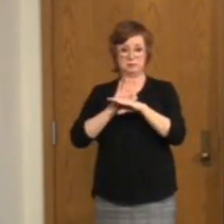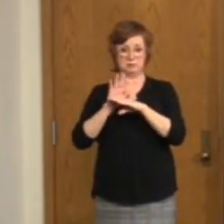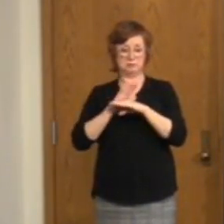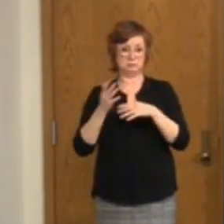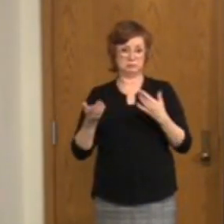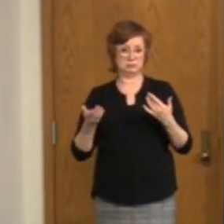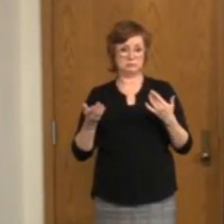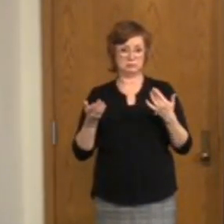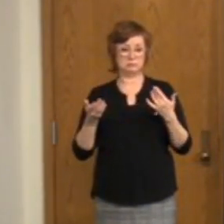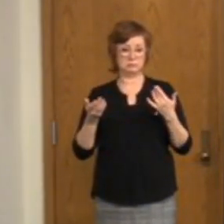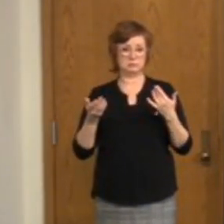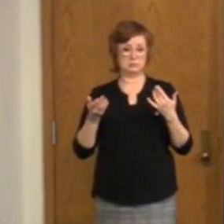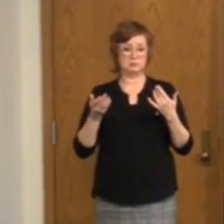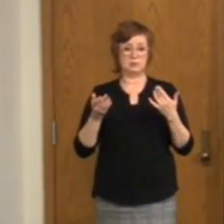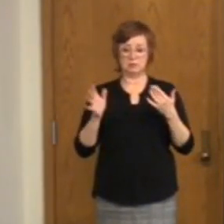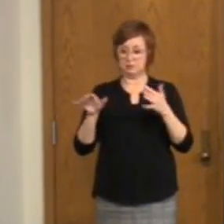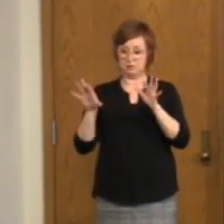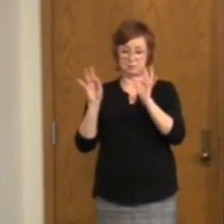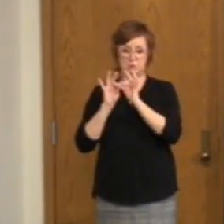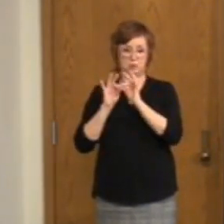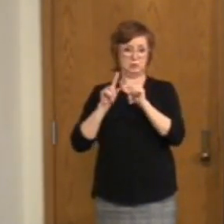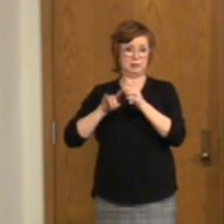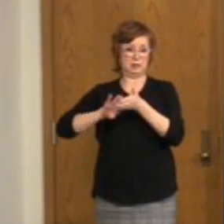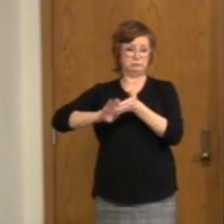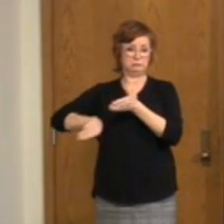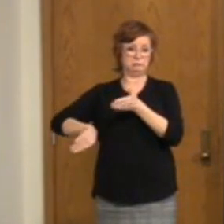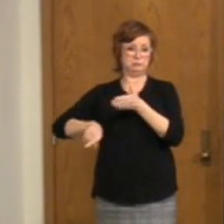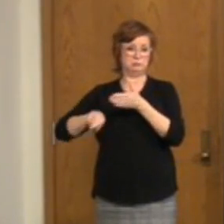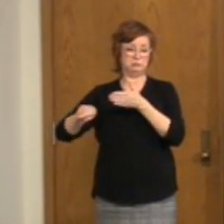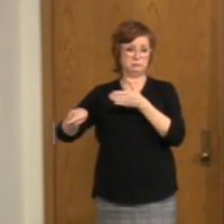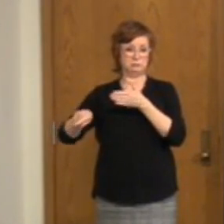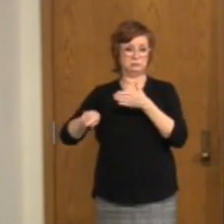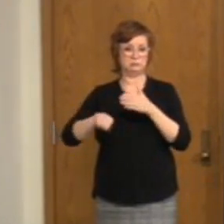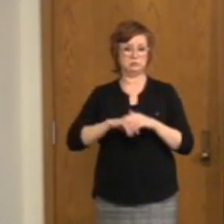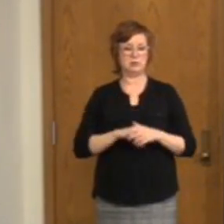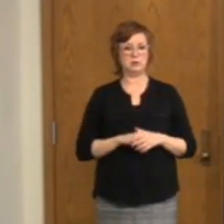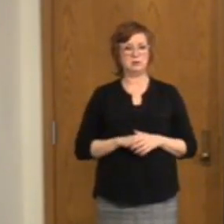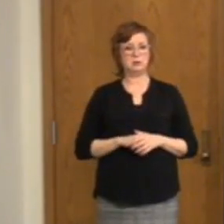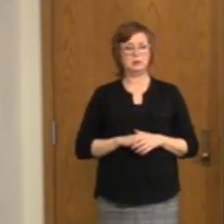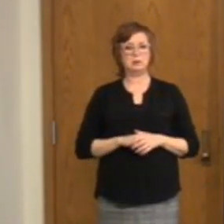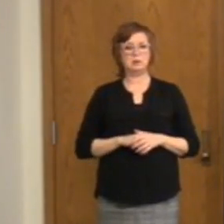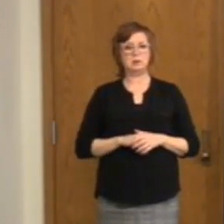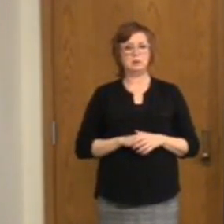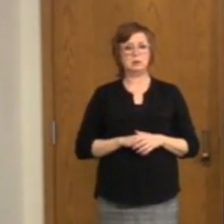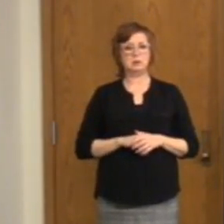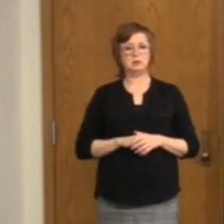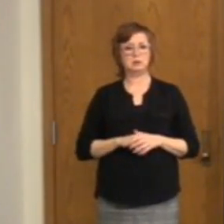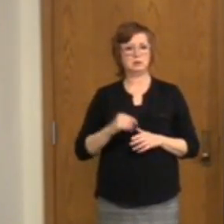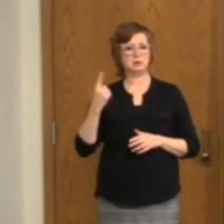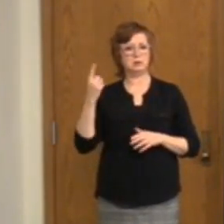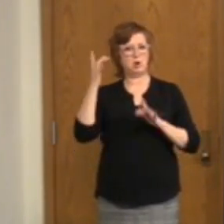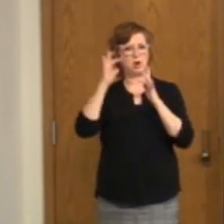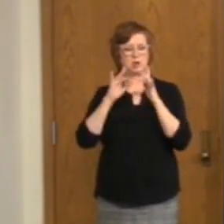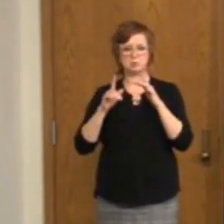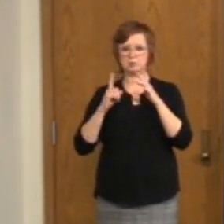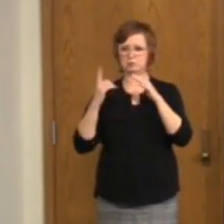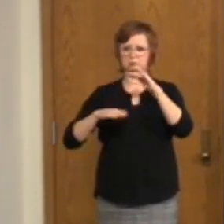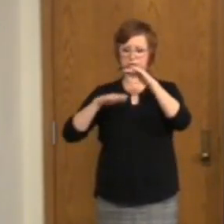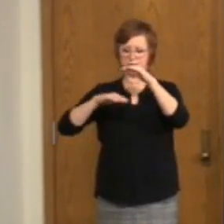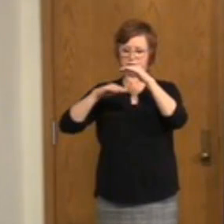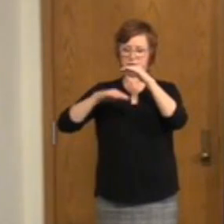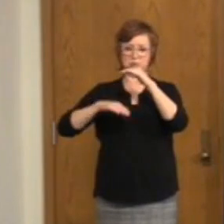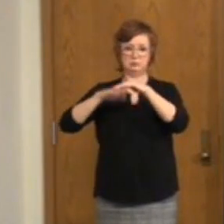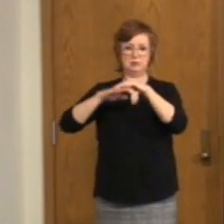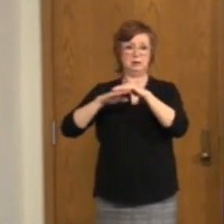healthcare needs. They are critical as well, because the acute care system works at 80%, 90% capacity anyways, and now that pressure